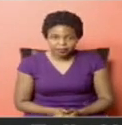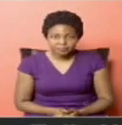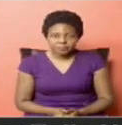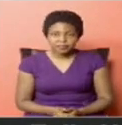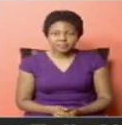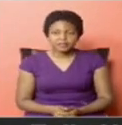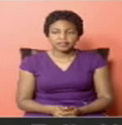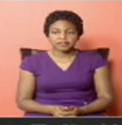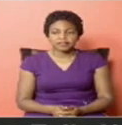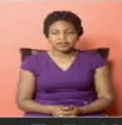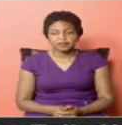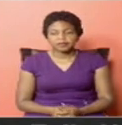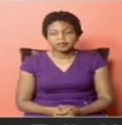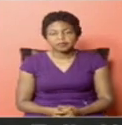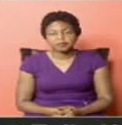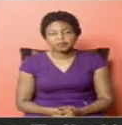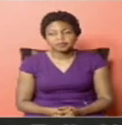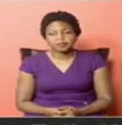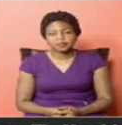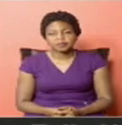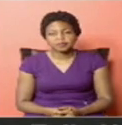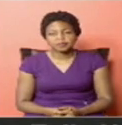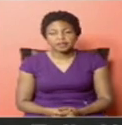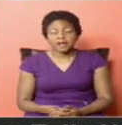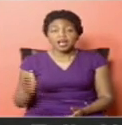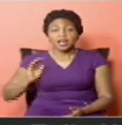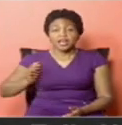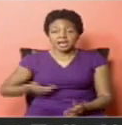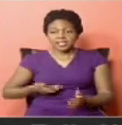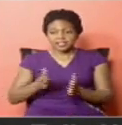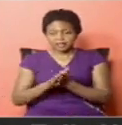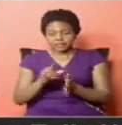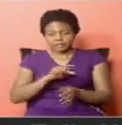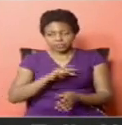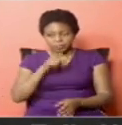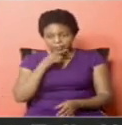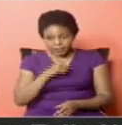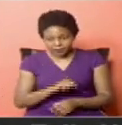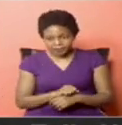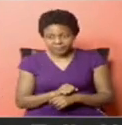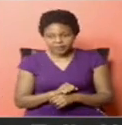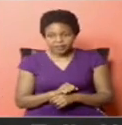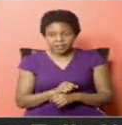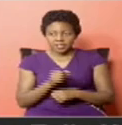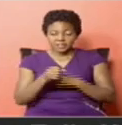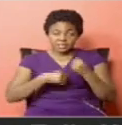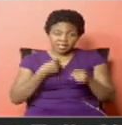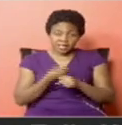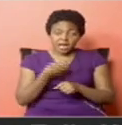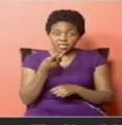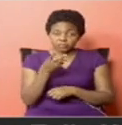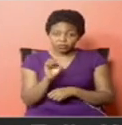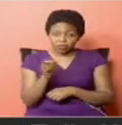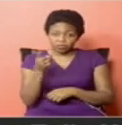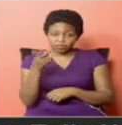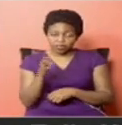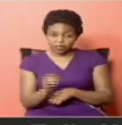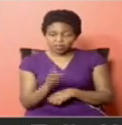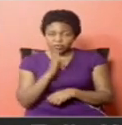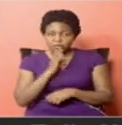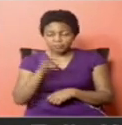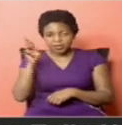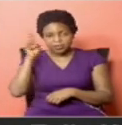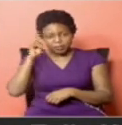in our considerations. Ladies and gentlemen, the year 2020 will be